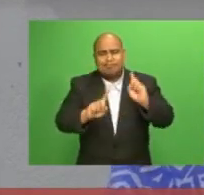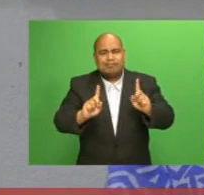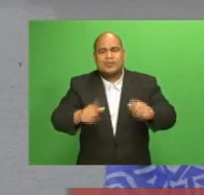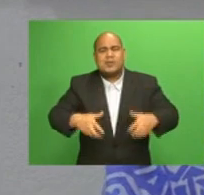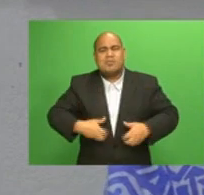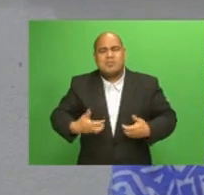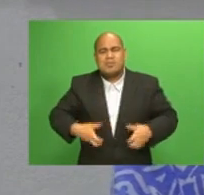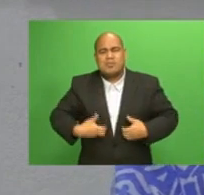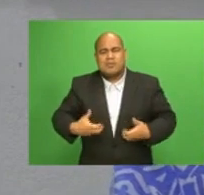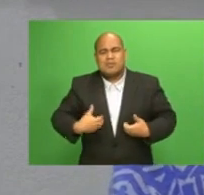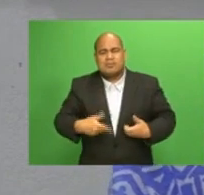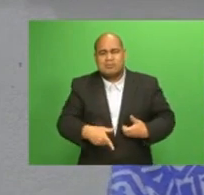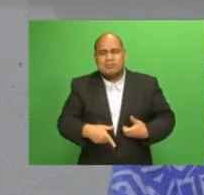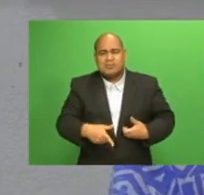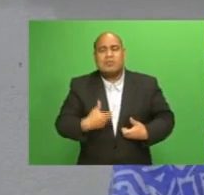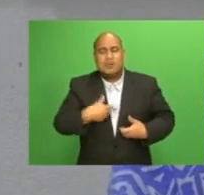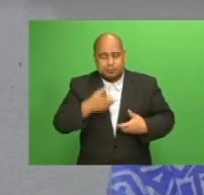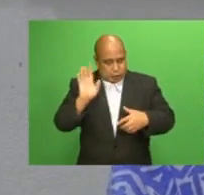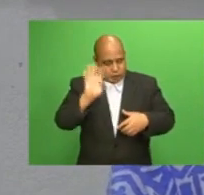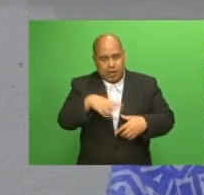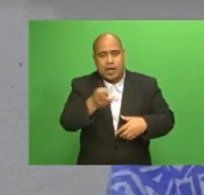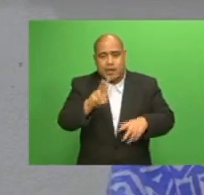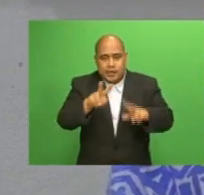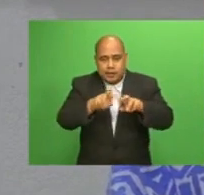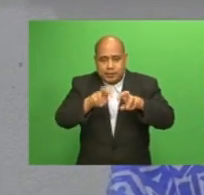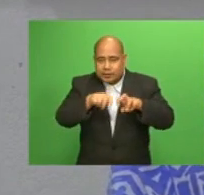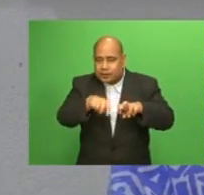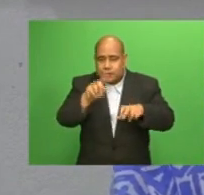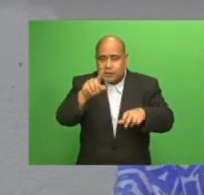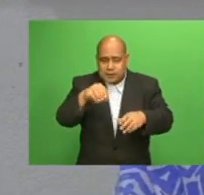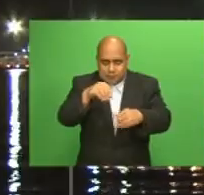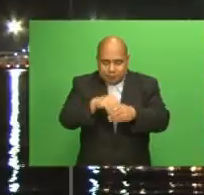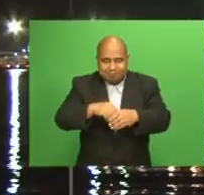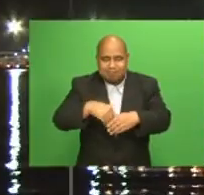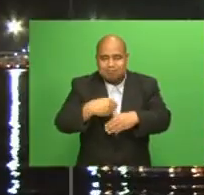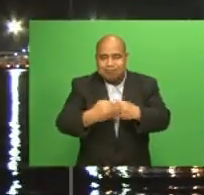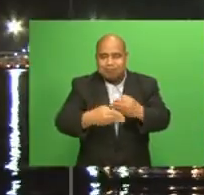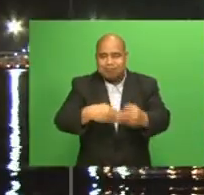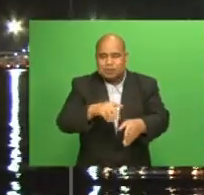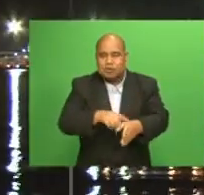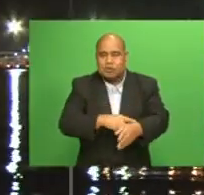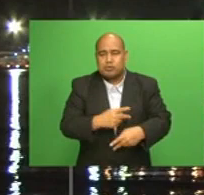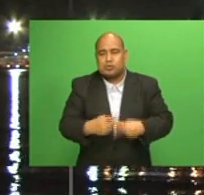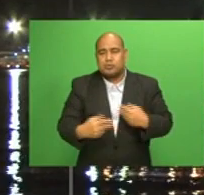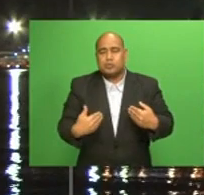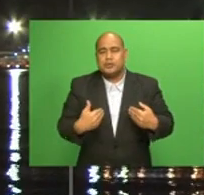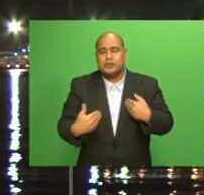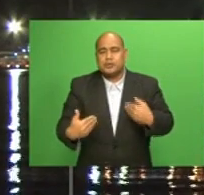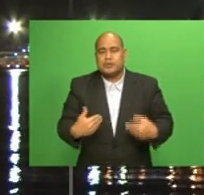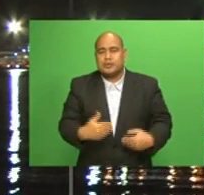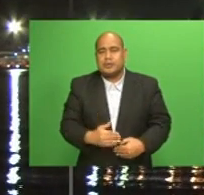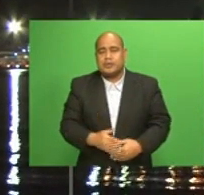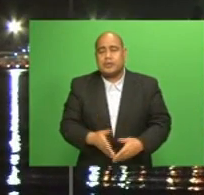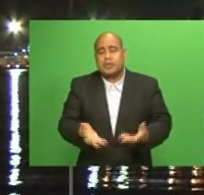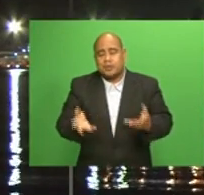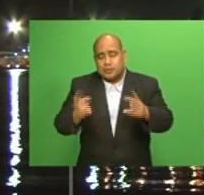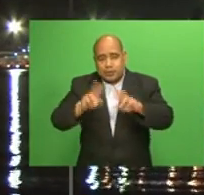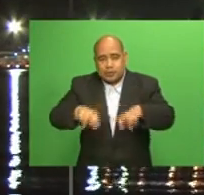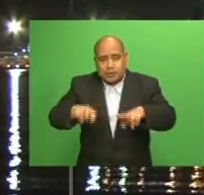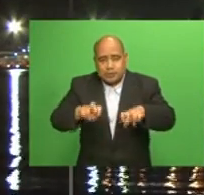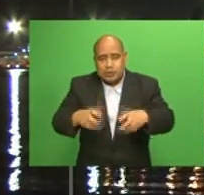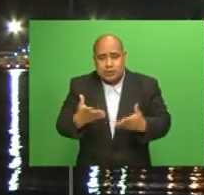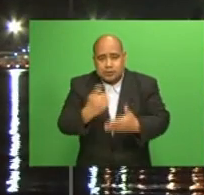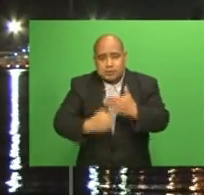be investigated through the proper processes within the university. As investigations on the raid carried out at the